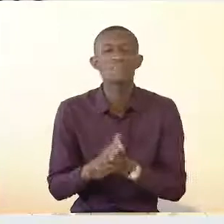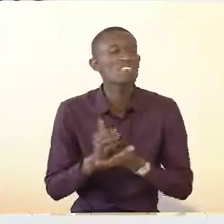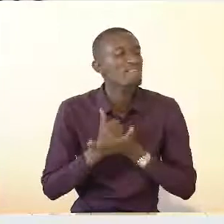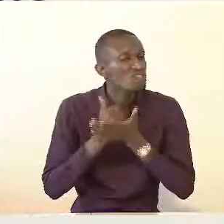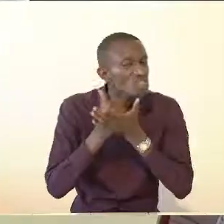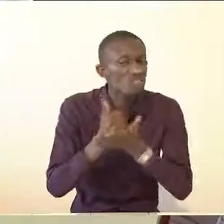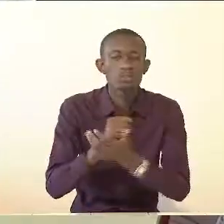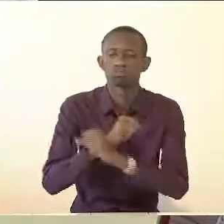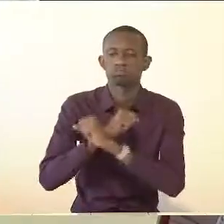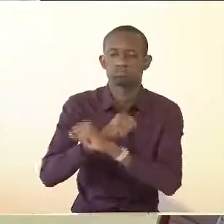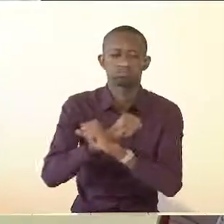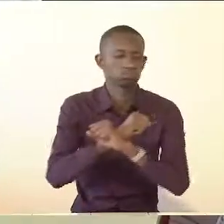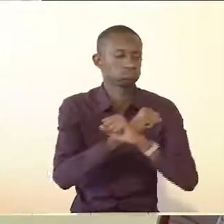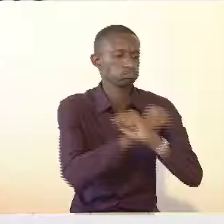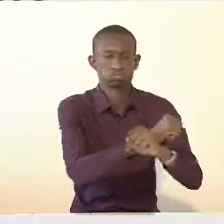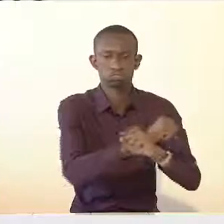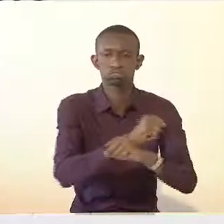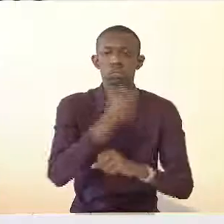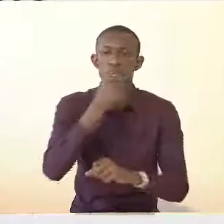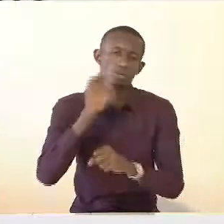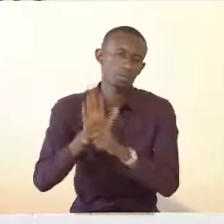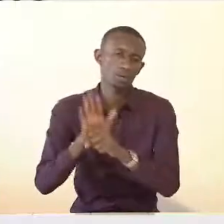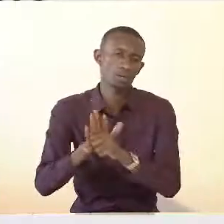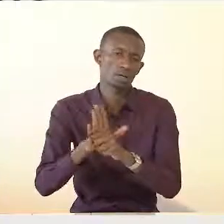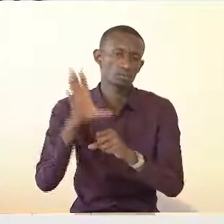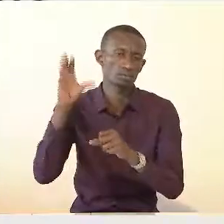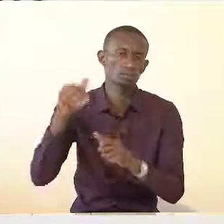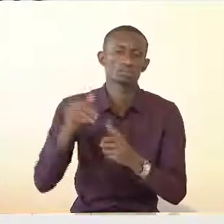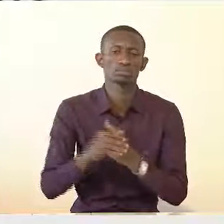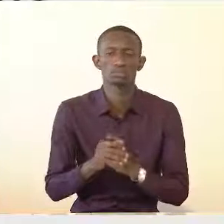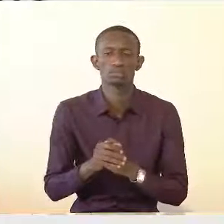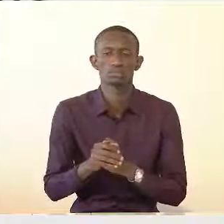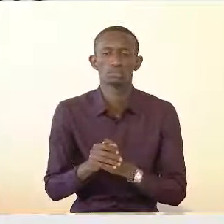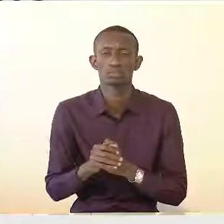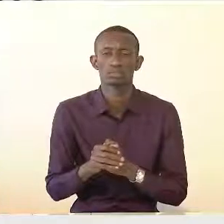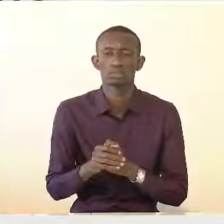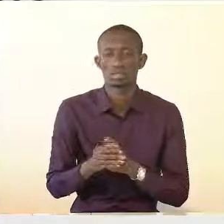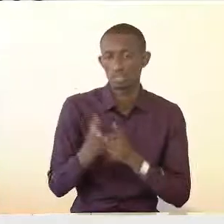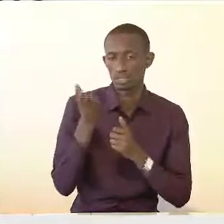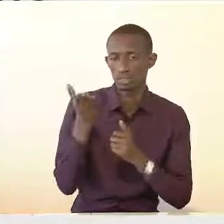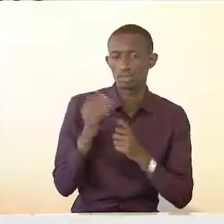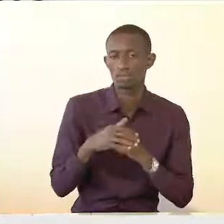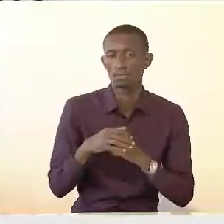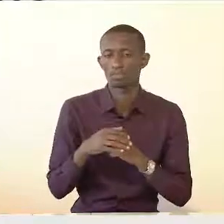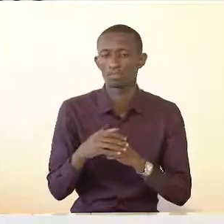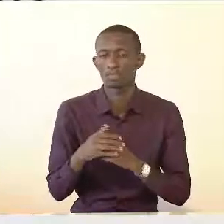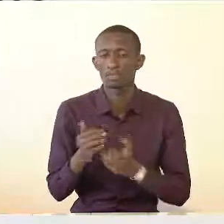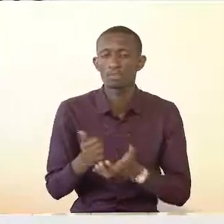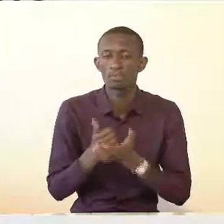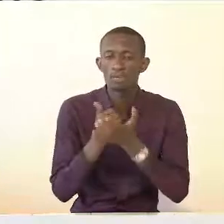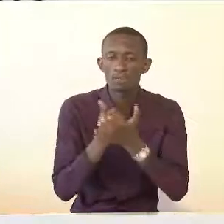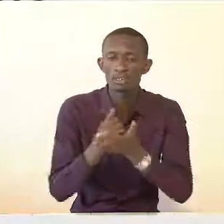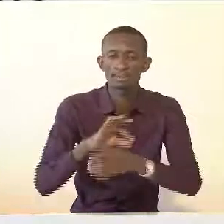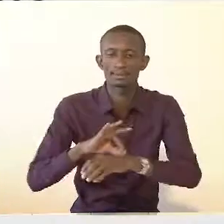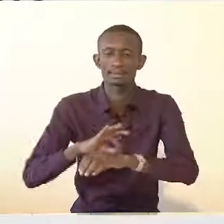I said. The erectile peel muscles at the base of the hairs in the skin contract to increase the depths of the fur,